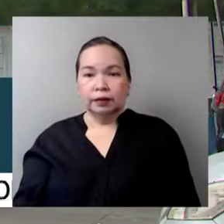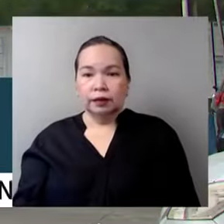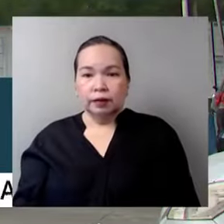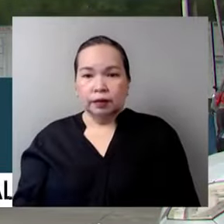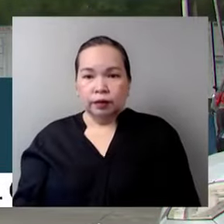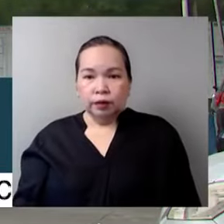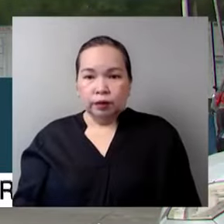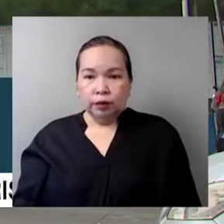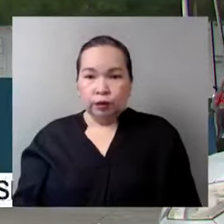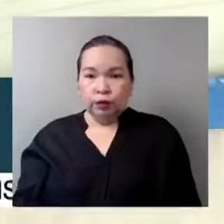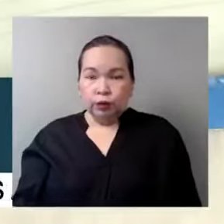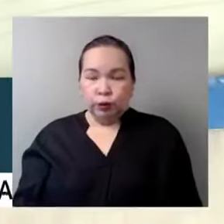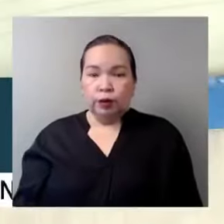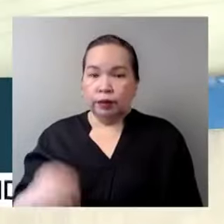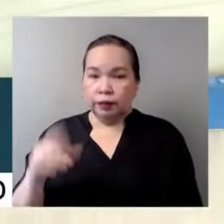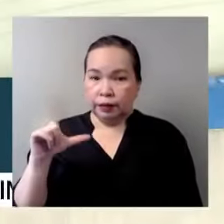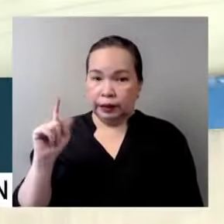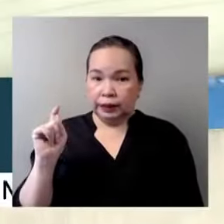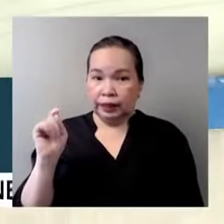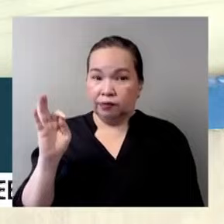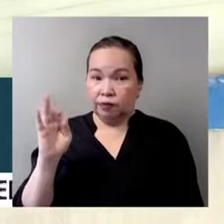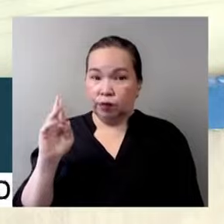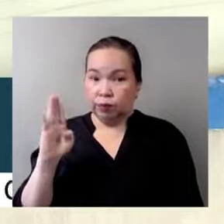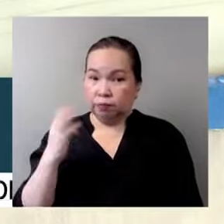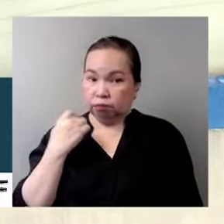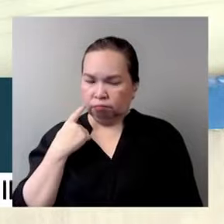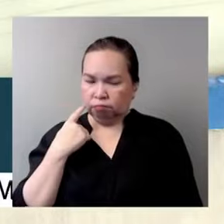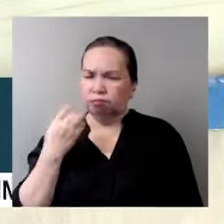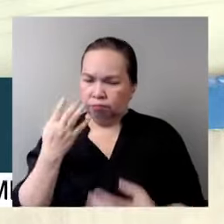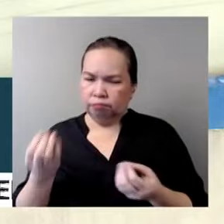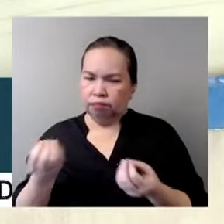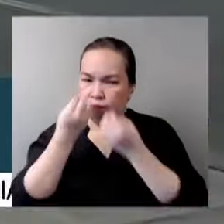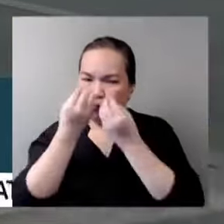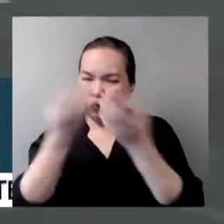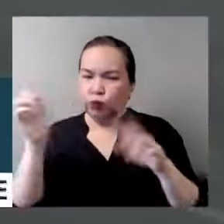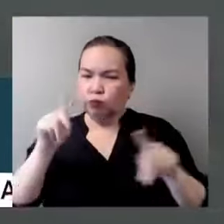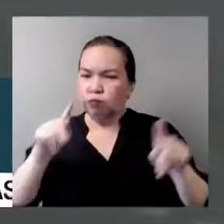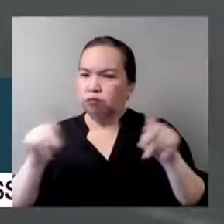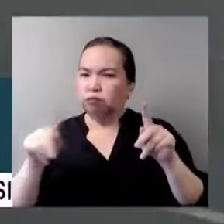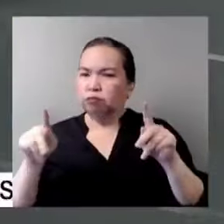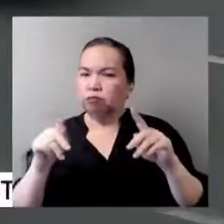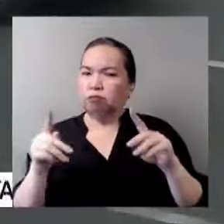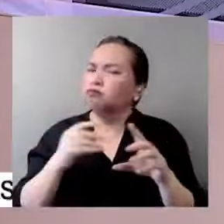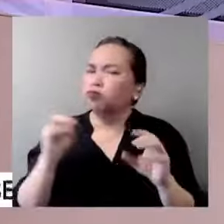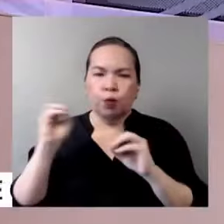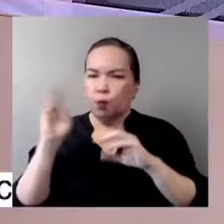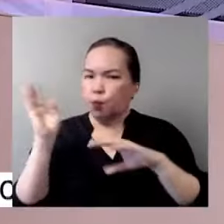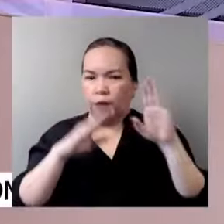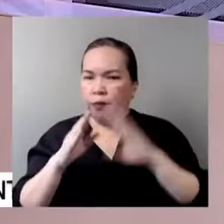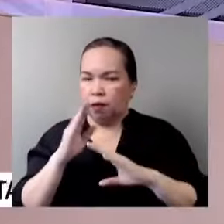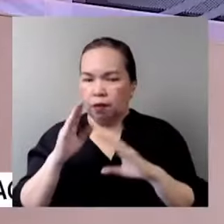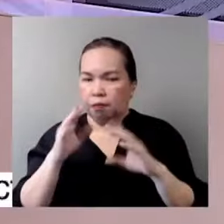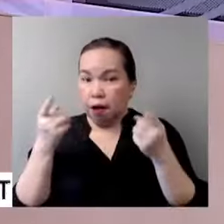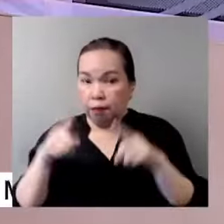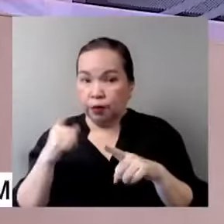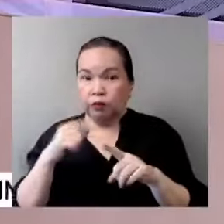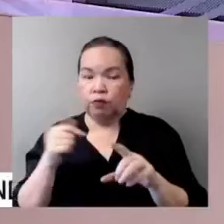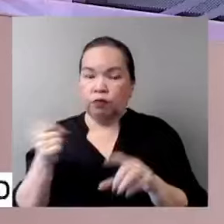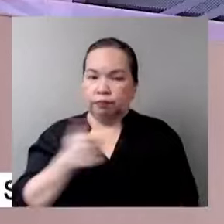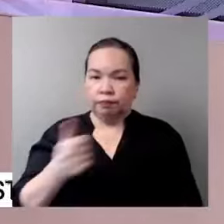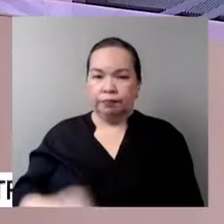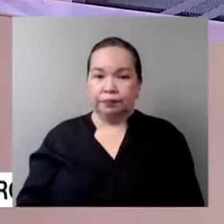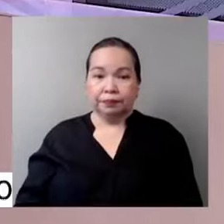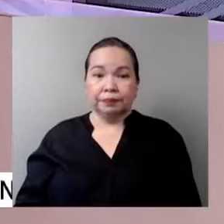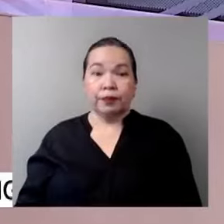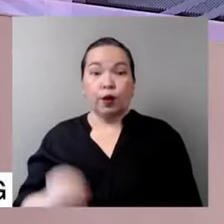The LTFRB earlier assured commuters there will be no transportation crisis. Local oil prices going up